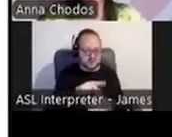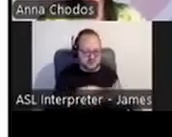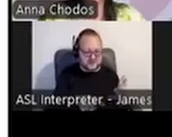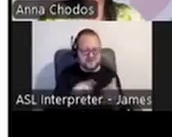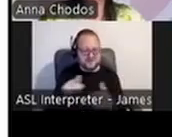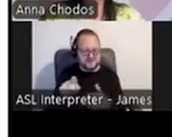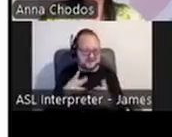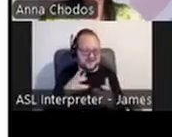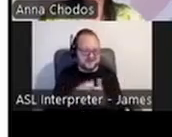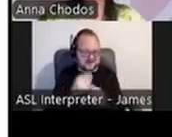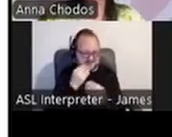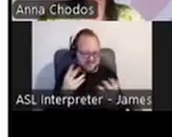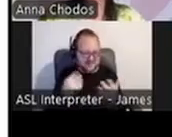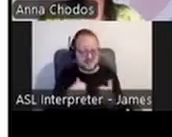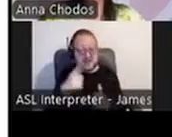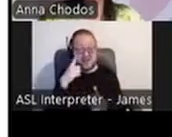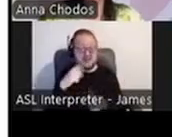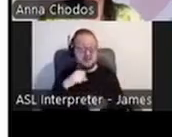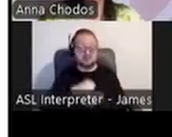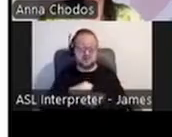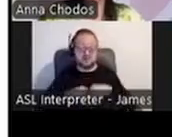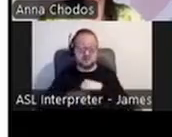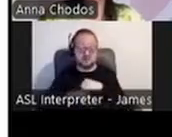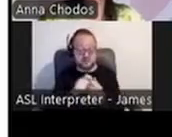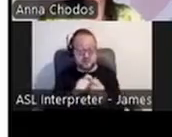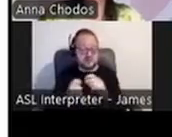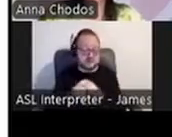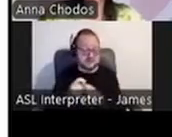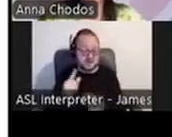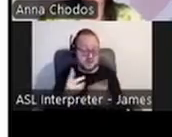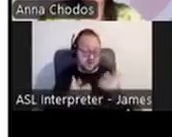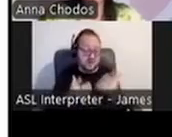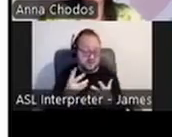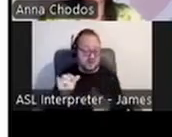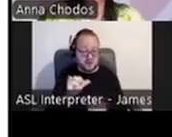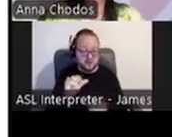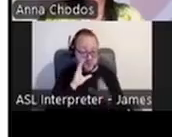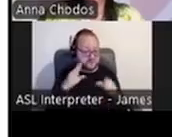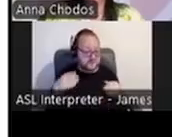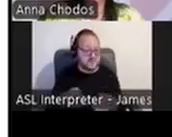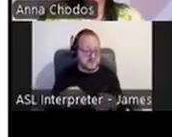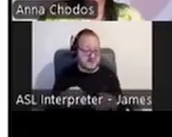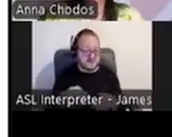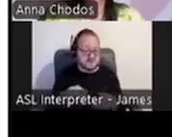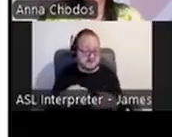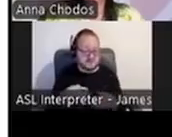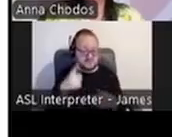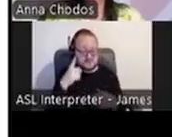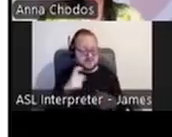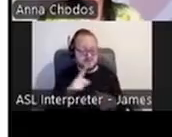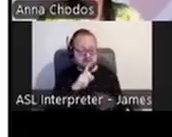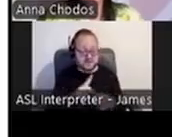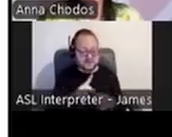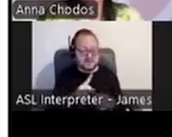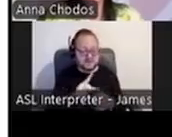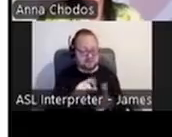changes are they're also a focus because, it really reinforces the skills and knowledge that